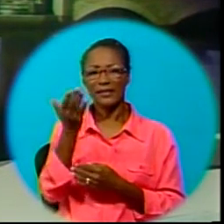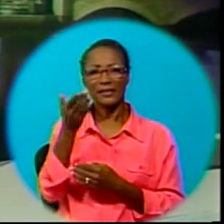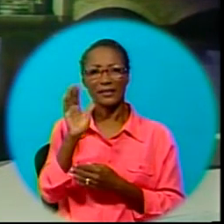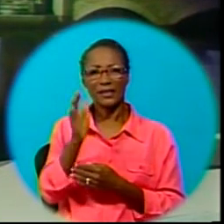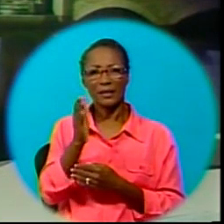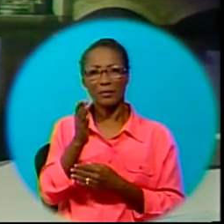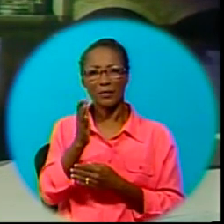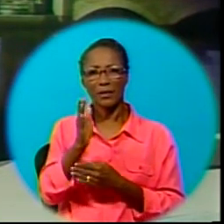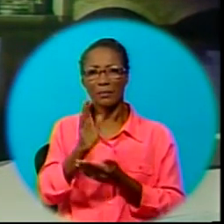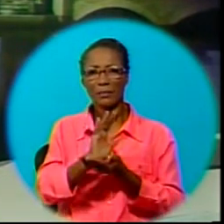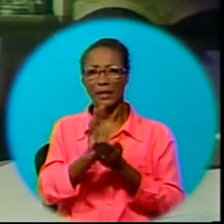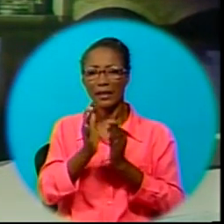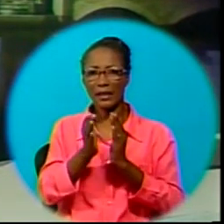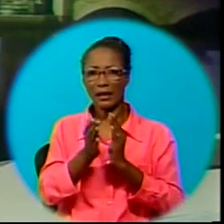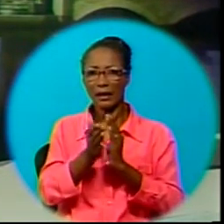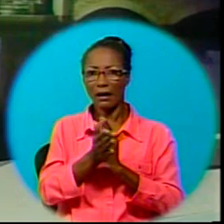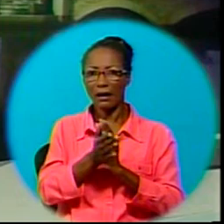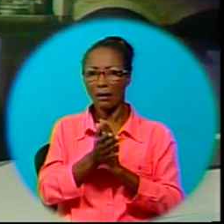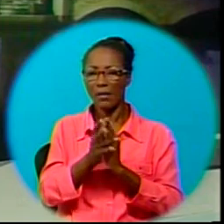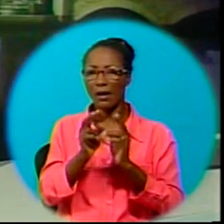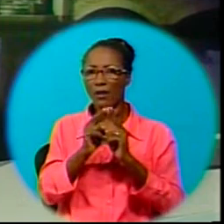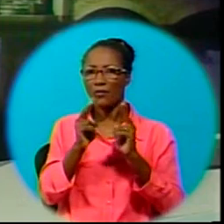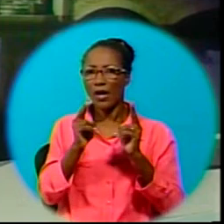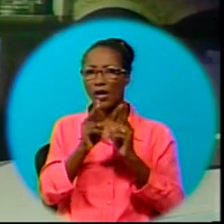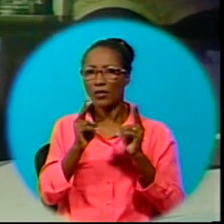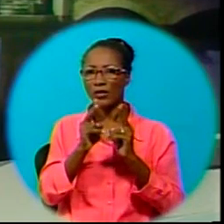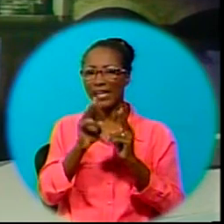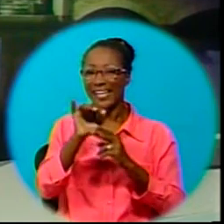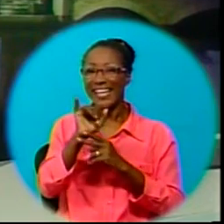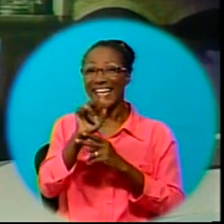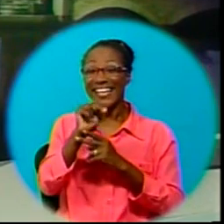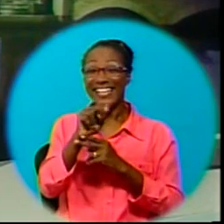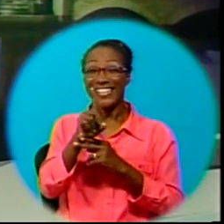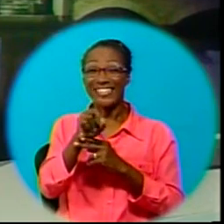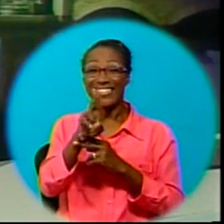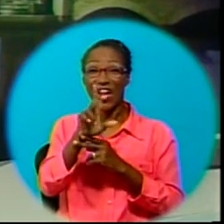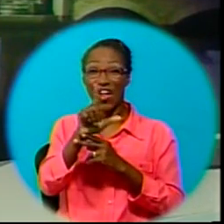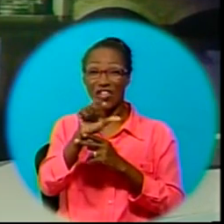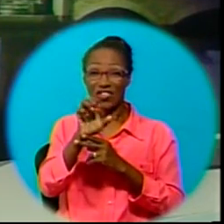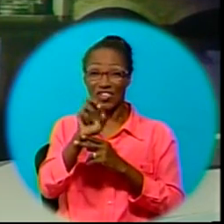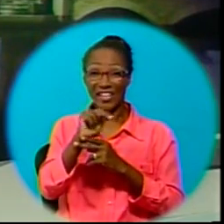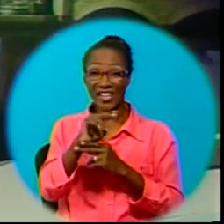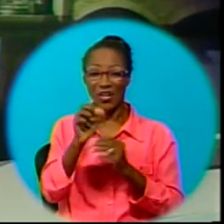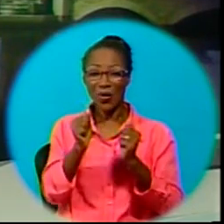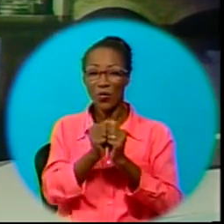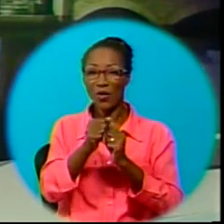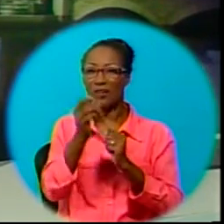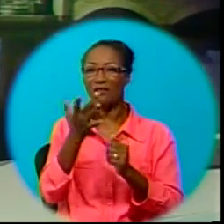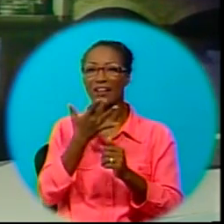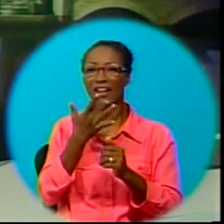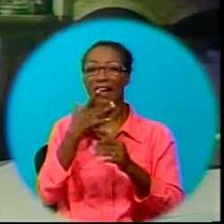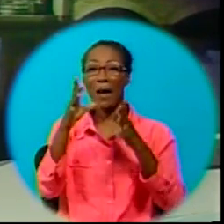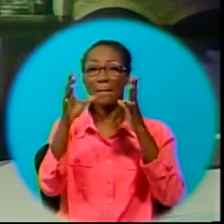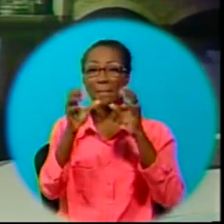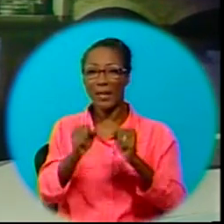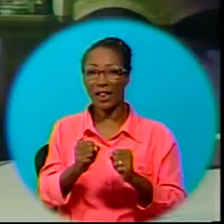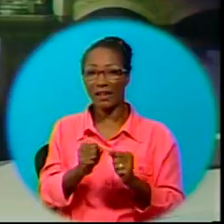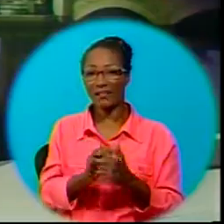have become very indulgent, well, at least with Pine Hill Dairy's new indulgent flavored milk. Sean Farrell tells us